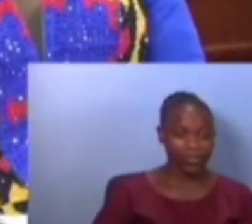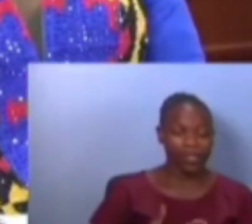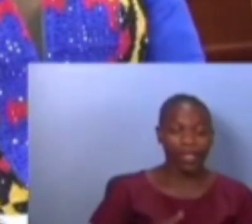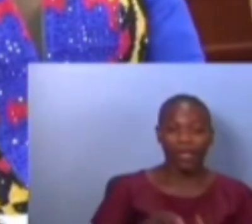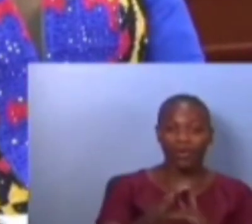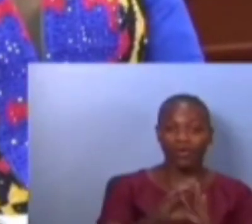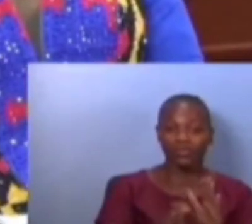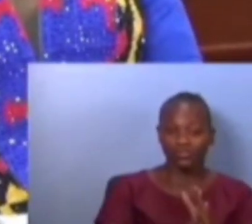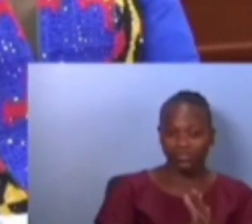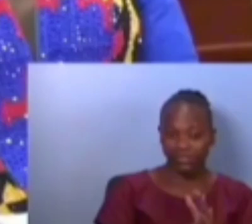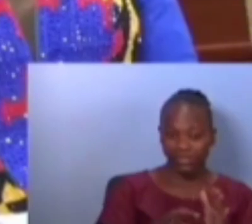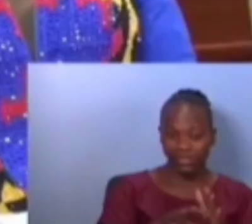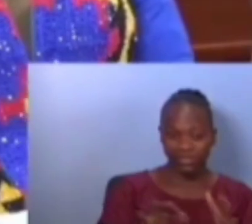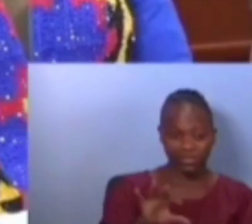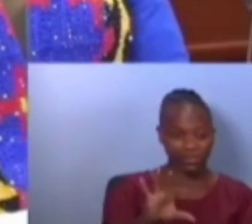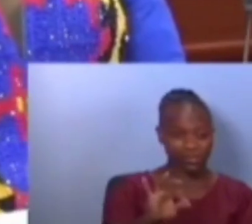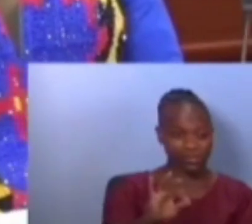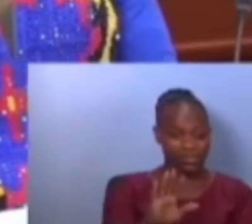Article 95,